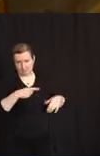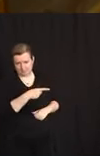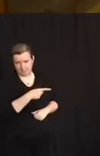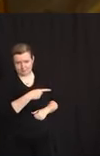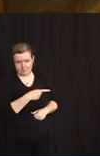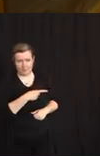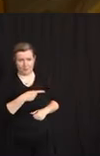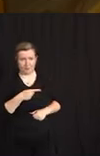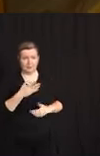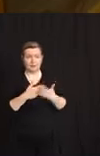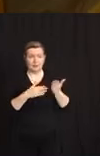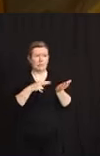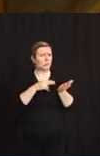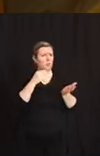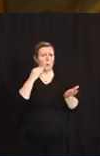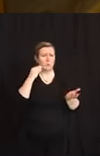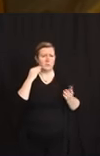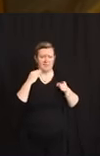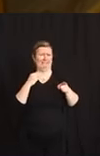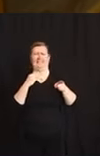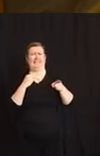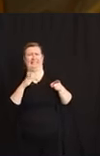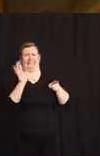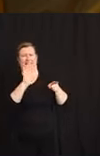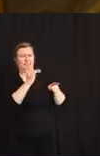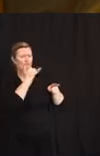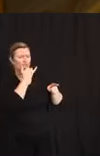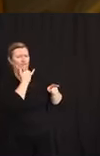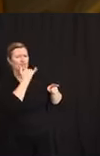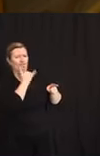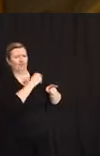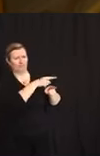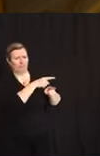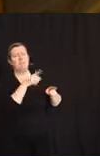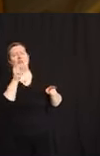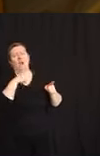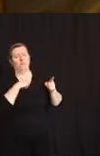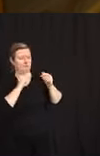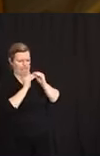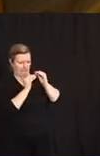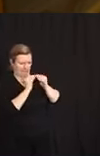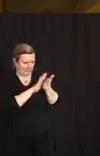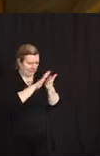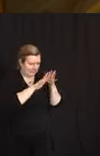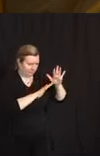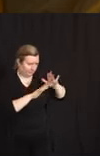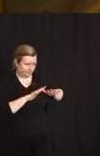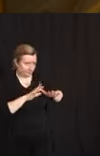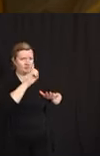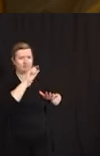opportunity to clean up the data. I can tell you it's directionally correct.